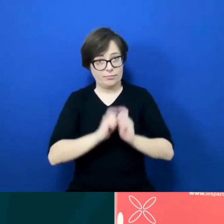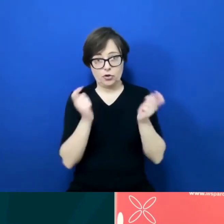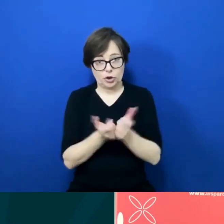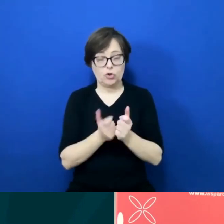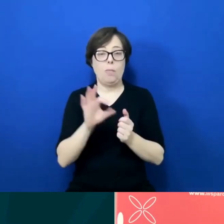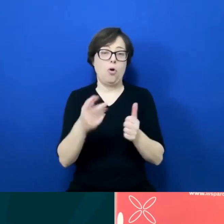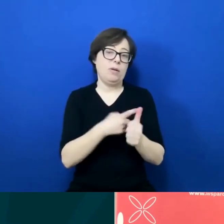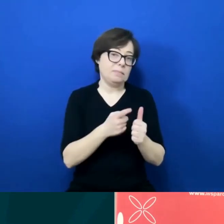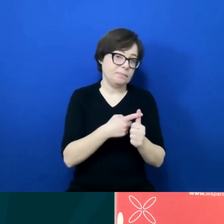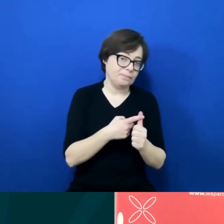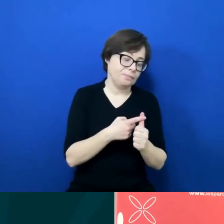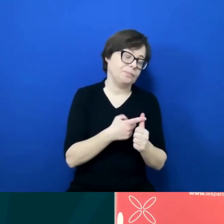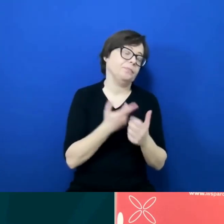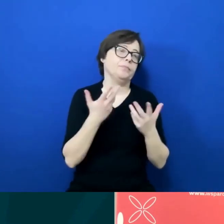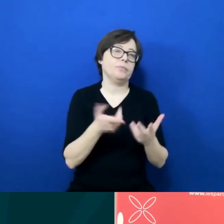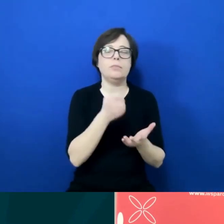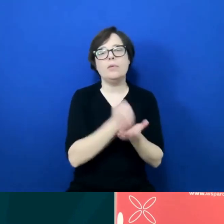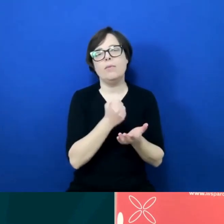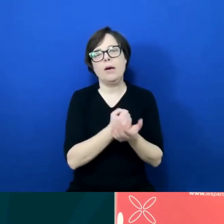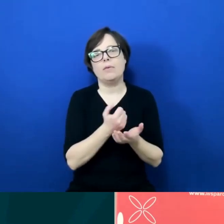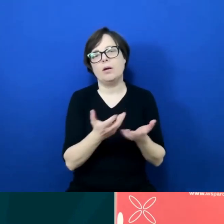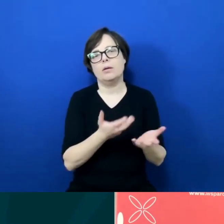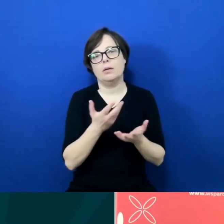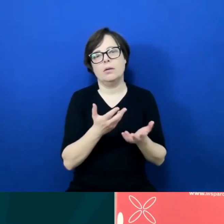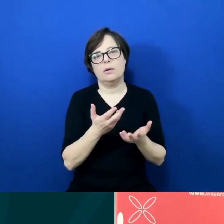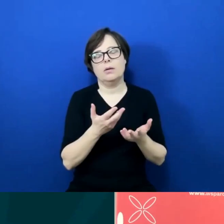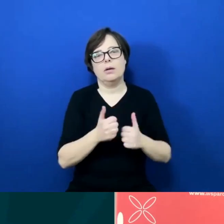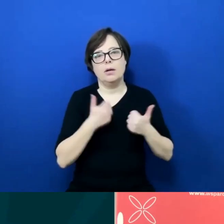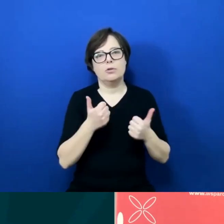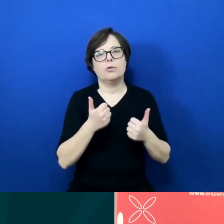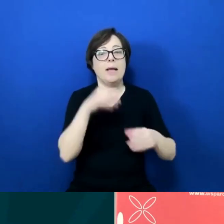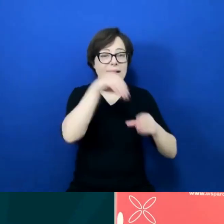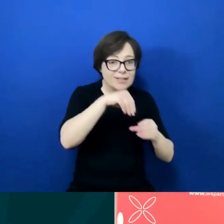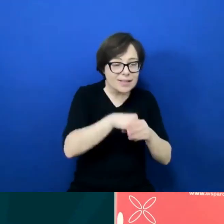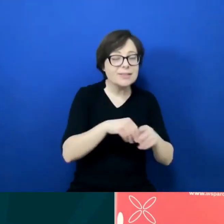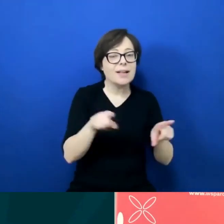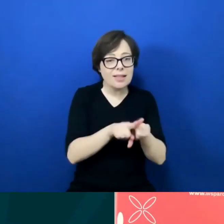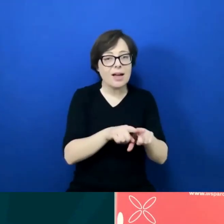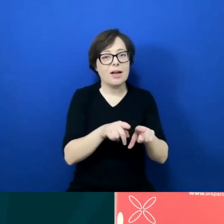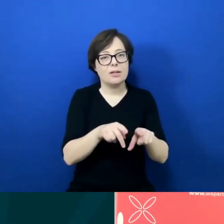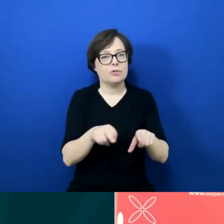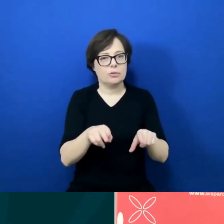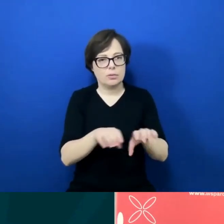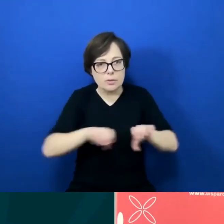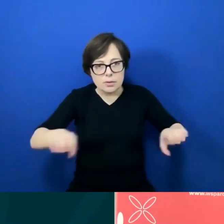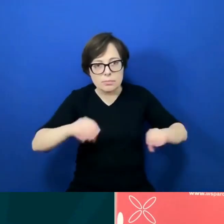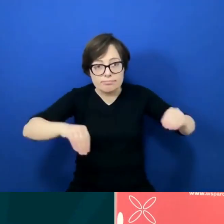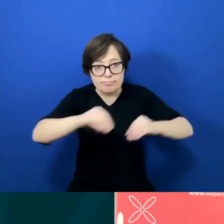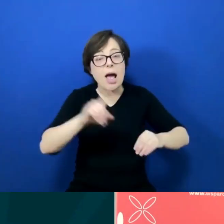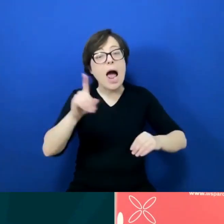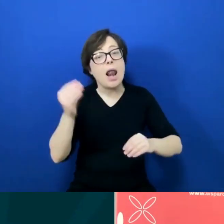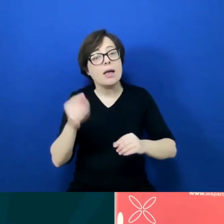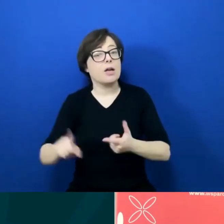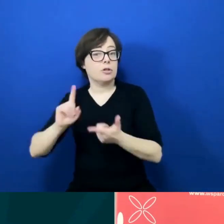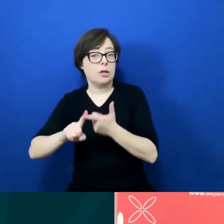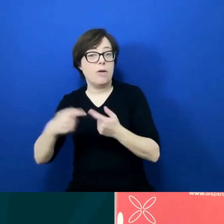Still remembering these different dimensions, because it is one thing if it regards the entire infrastructure investment, but also the context